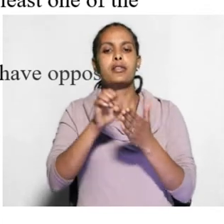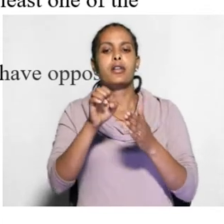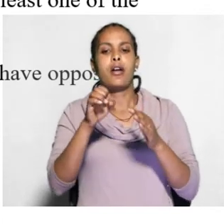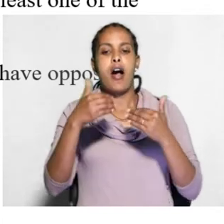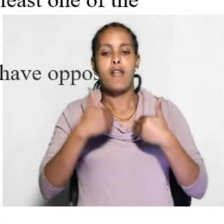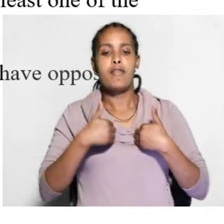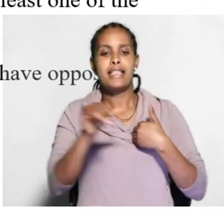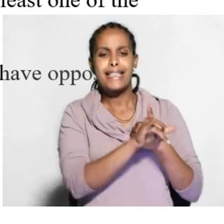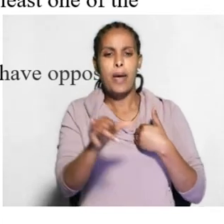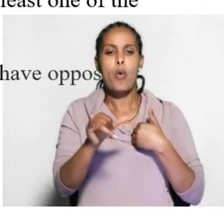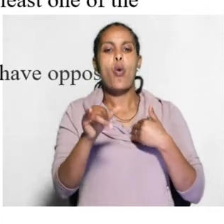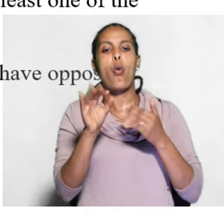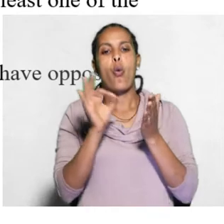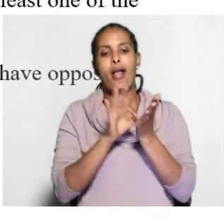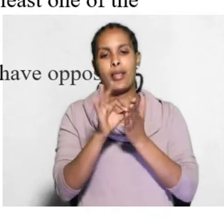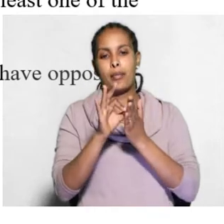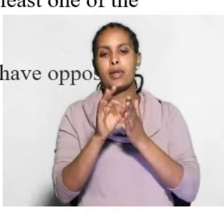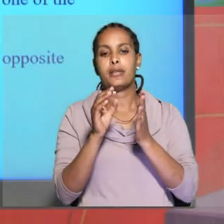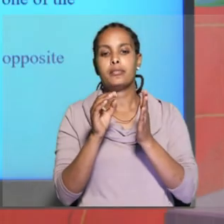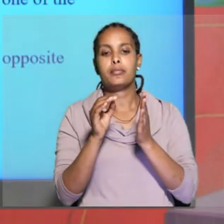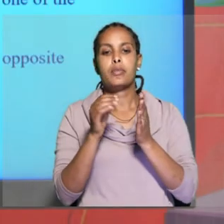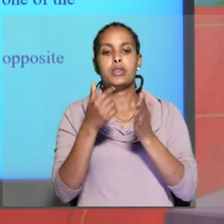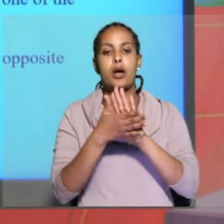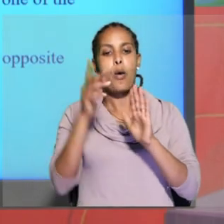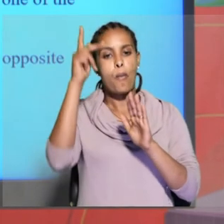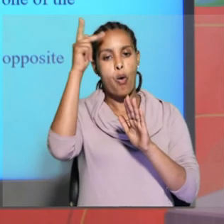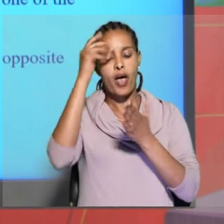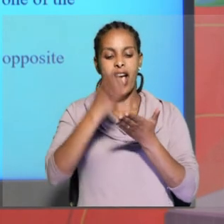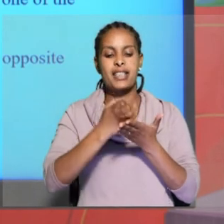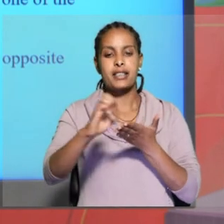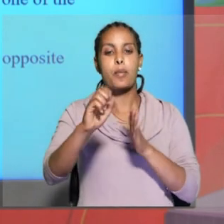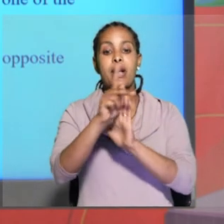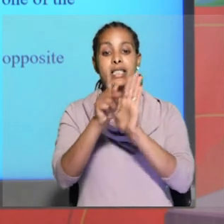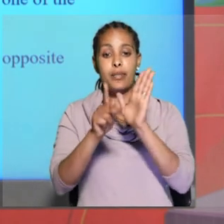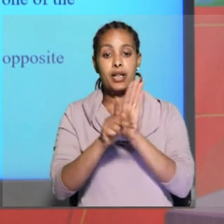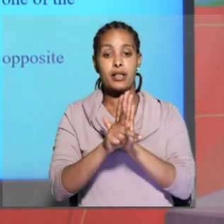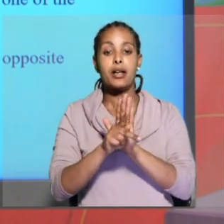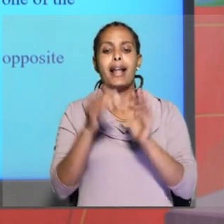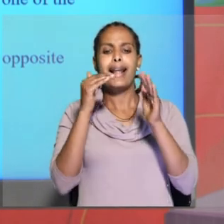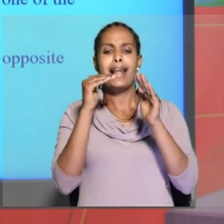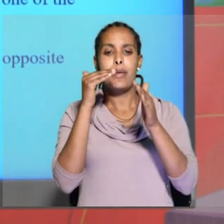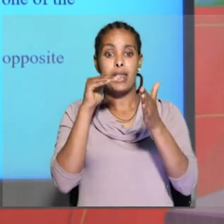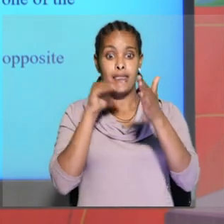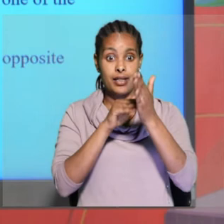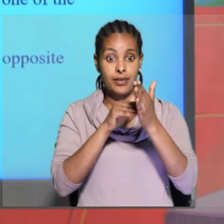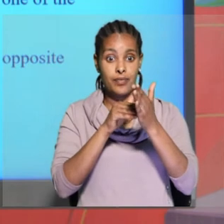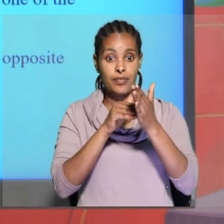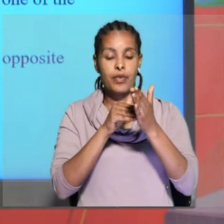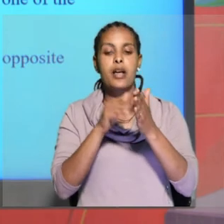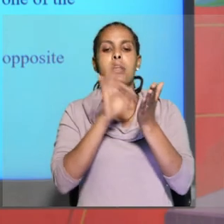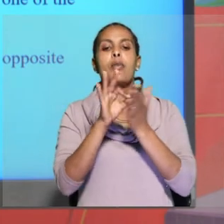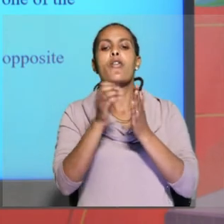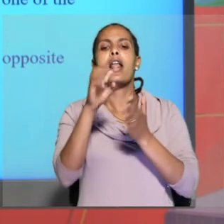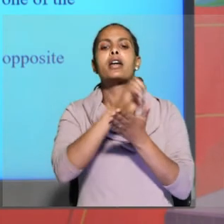4 quantum numbers. The Pauli exclusion principle limits number